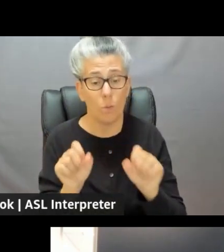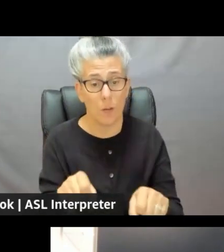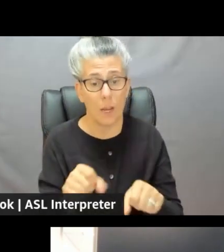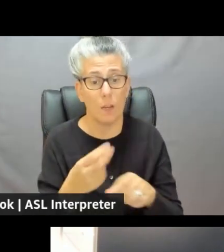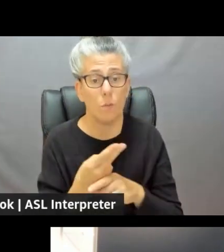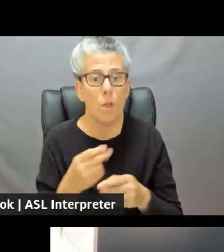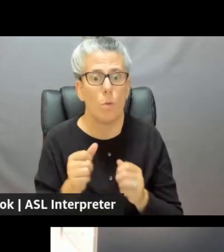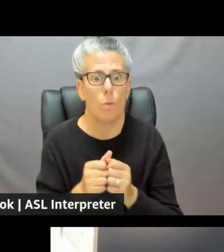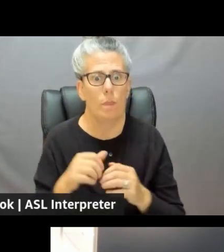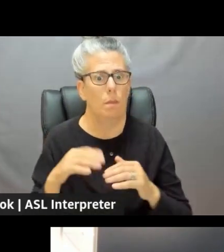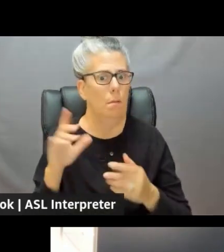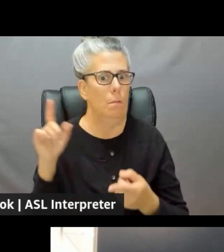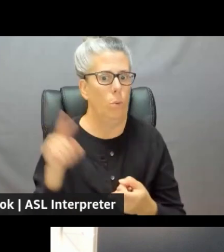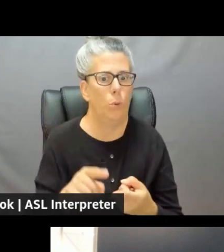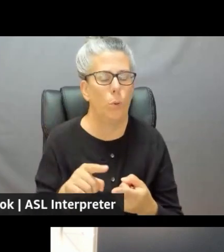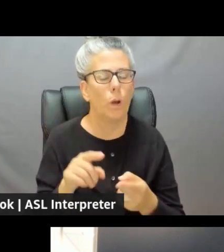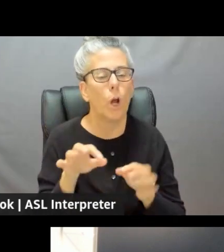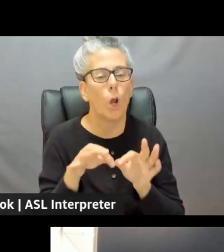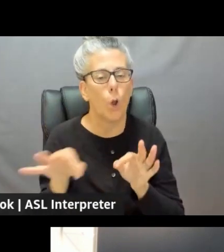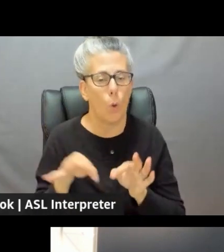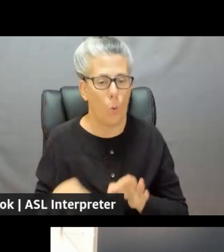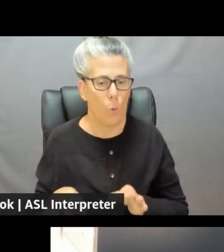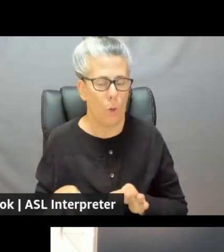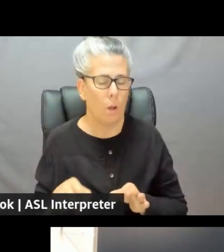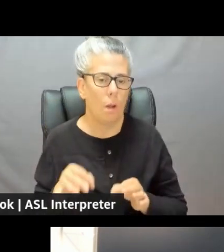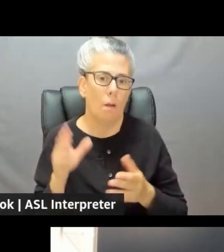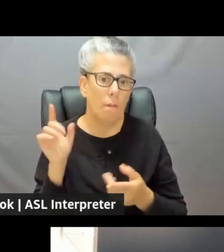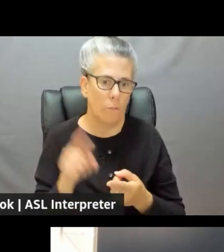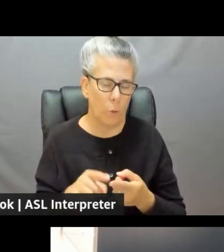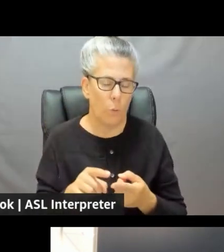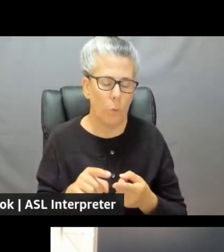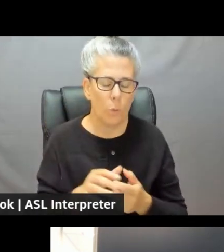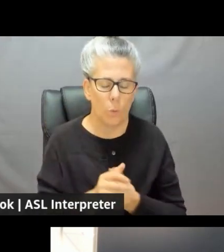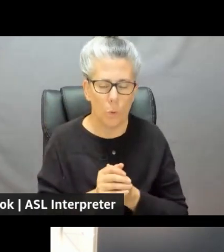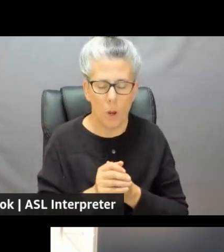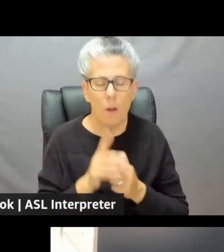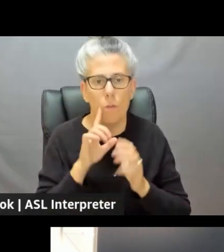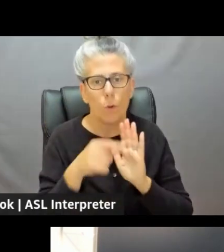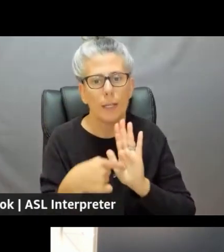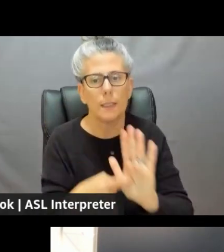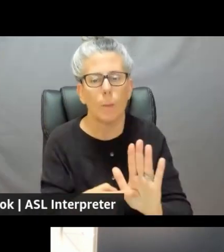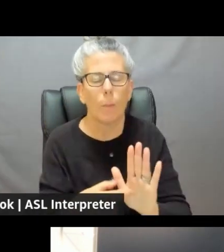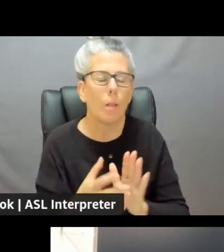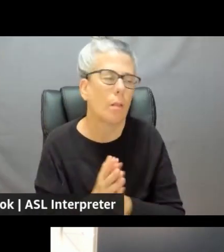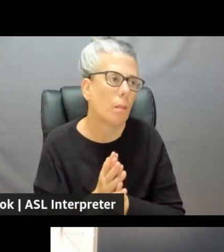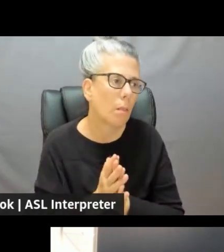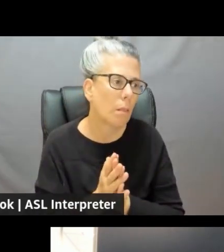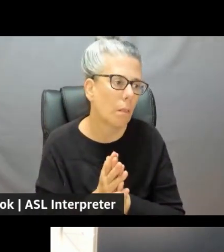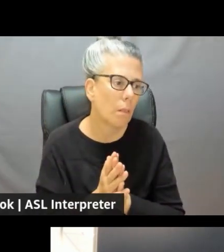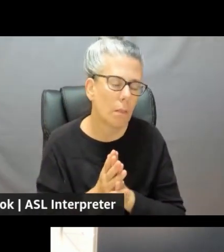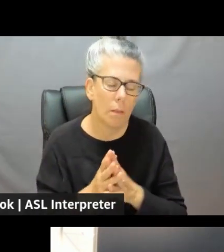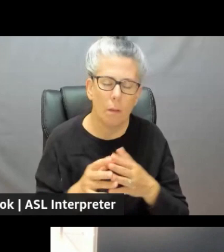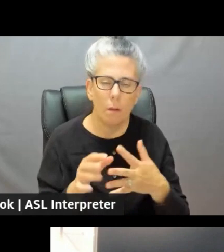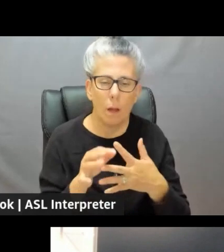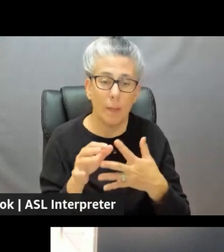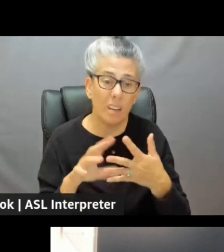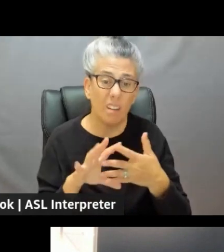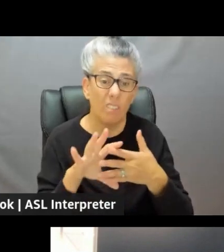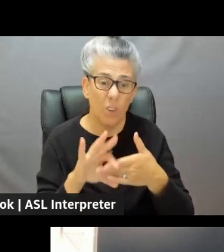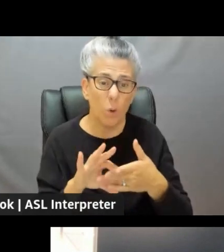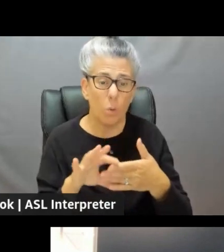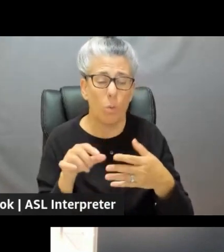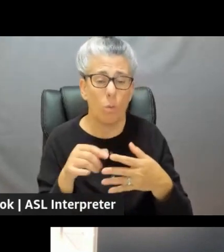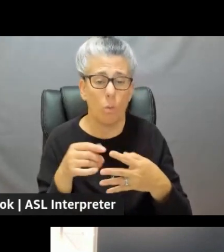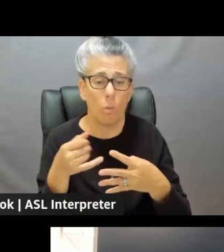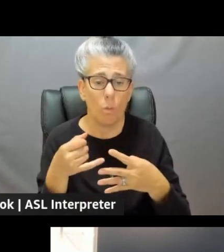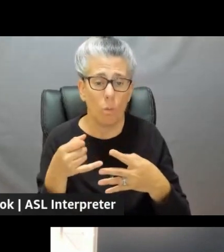code. And for example, like if I use an example and we will run through like the demo where we show like certain examples around it. But